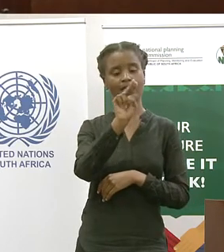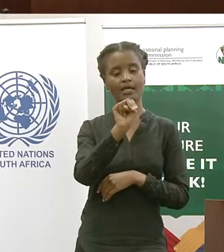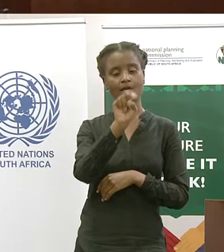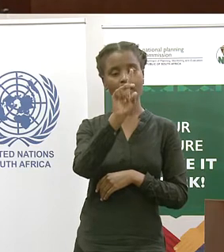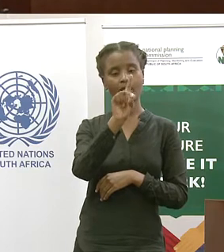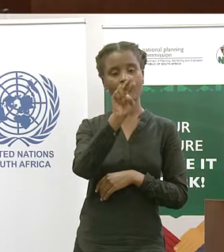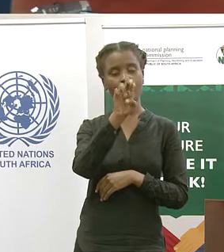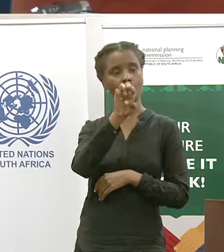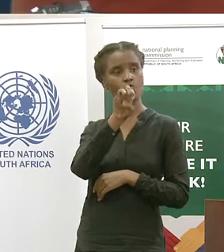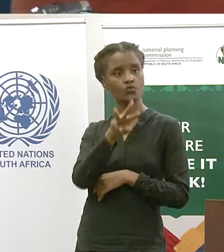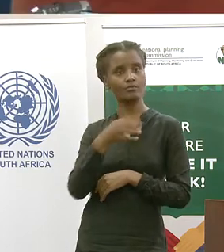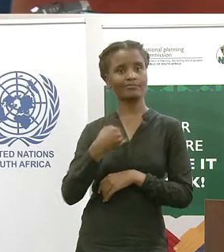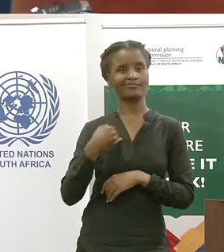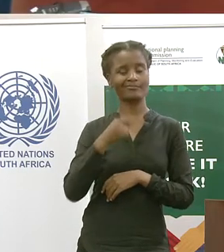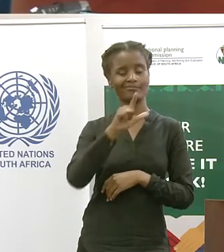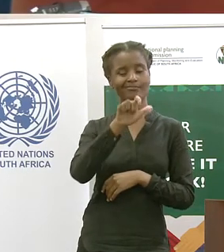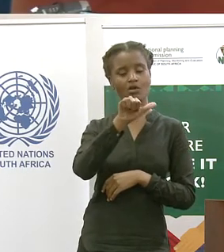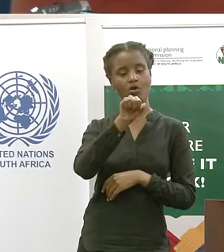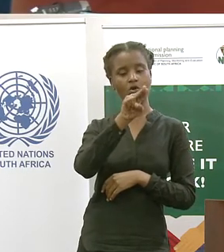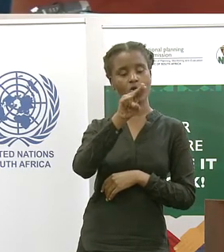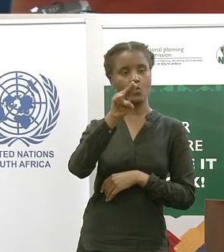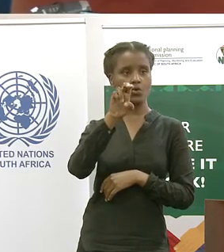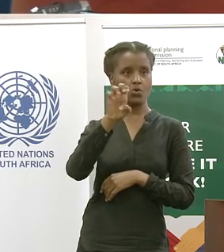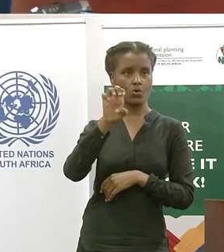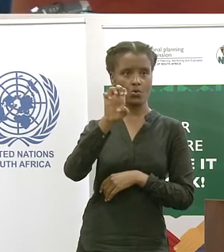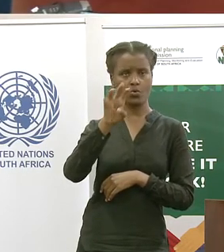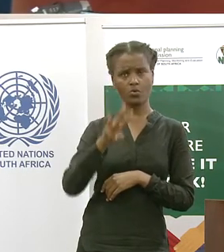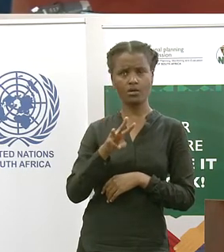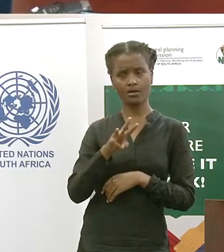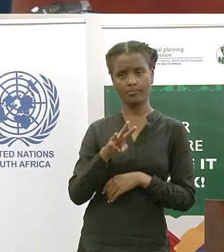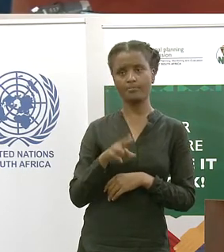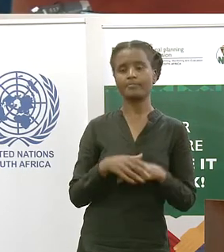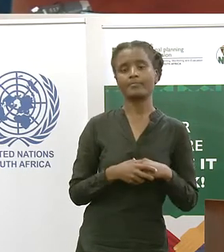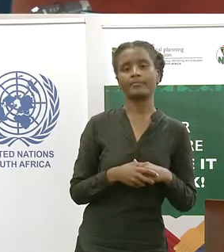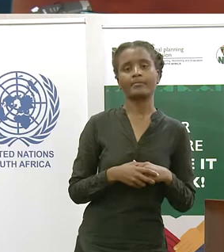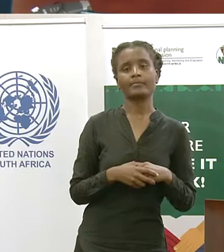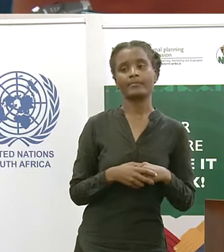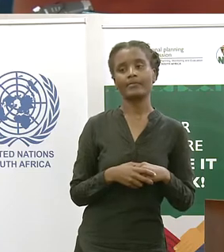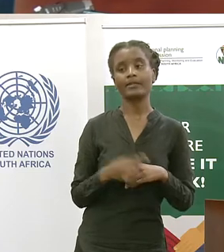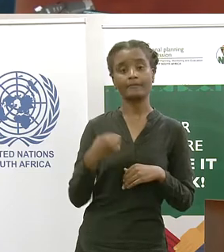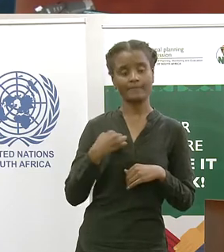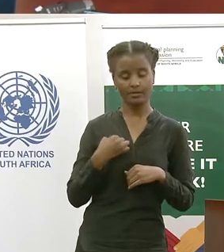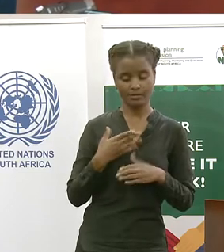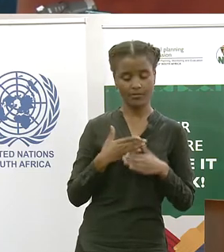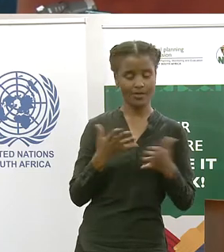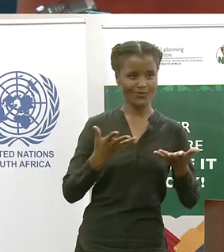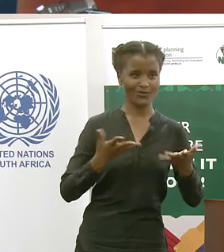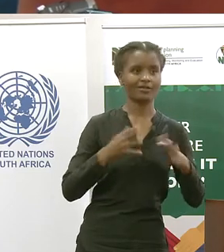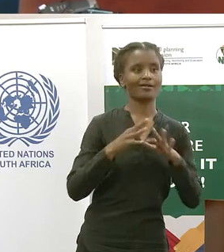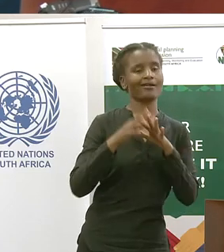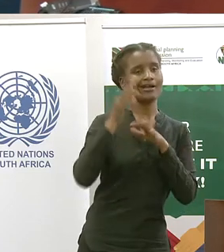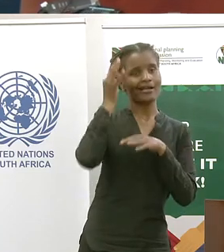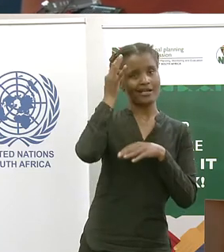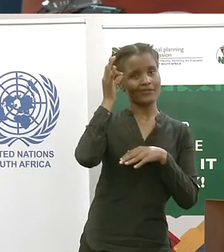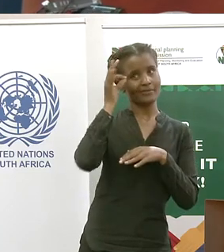I don't want to I'm working for the government, but I'm leaving them